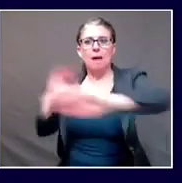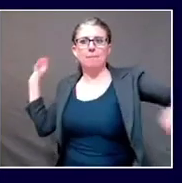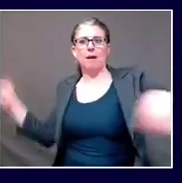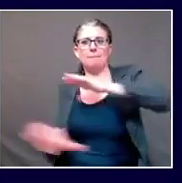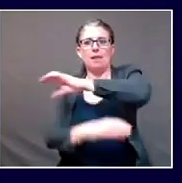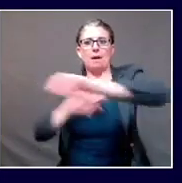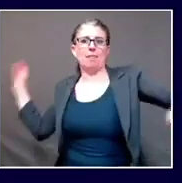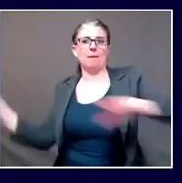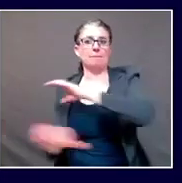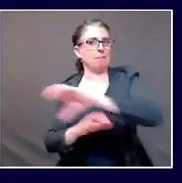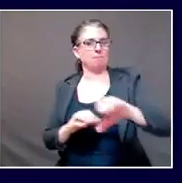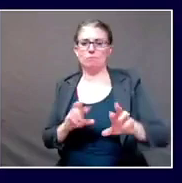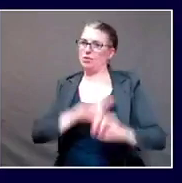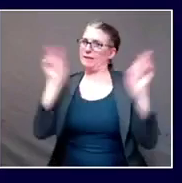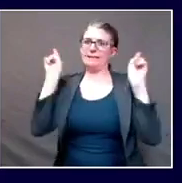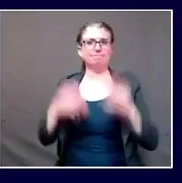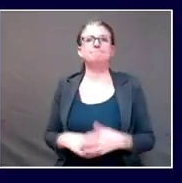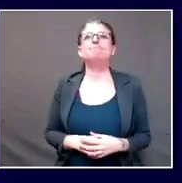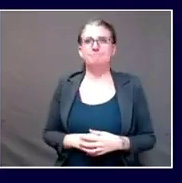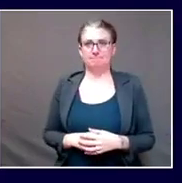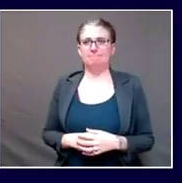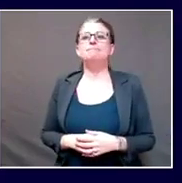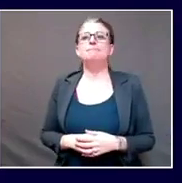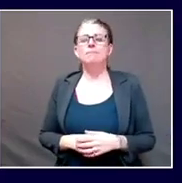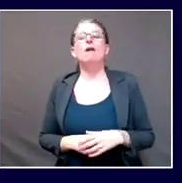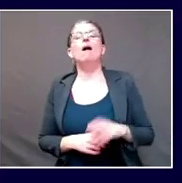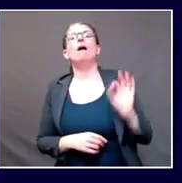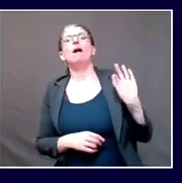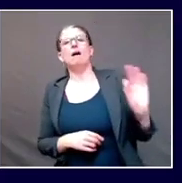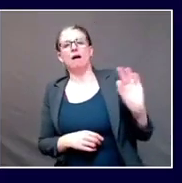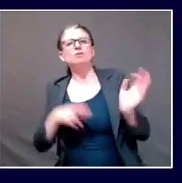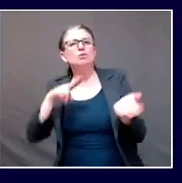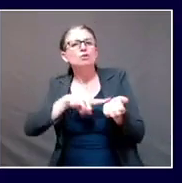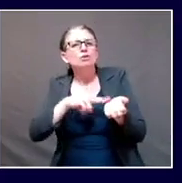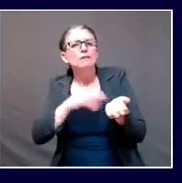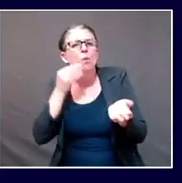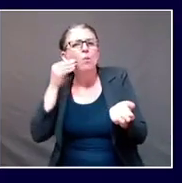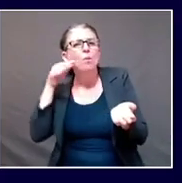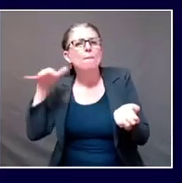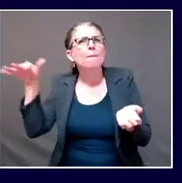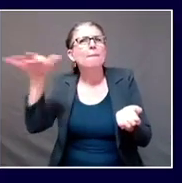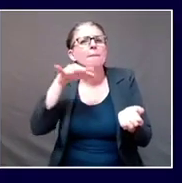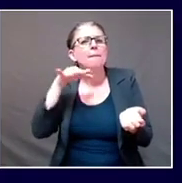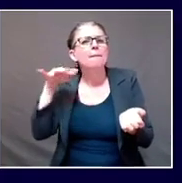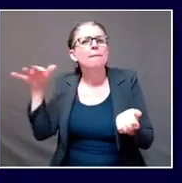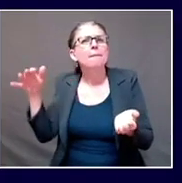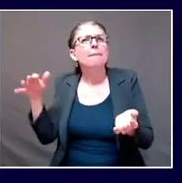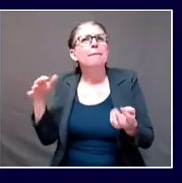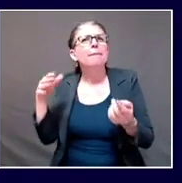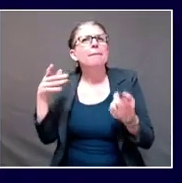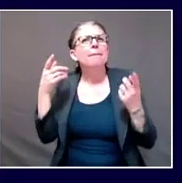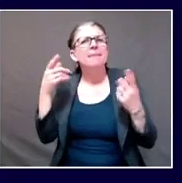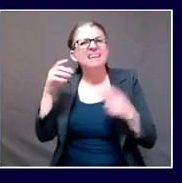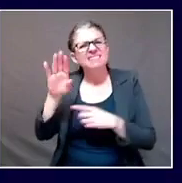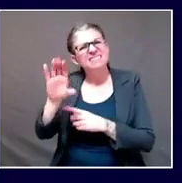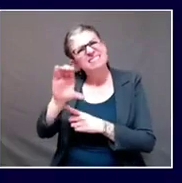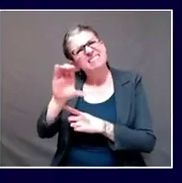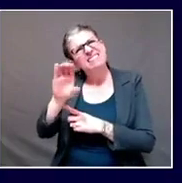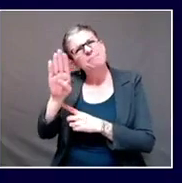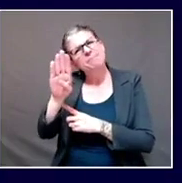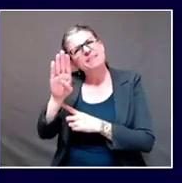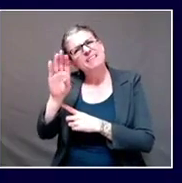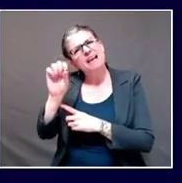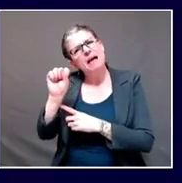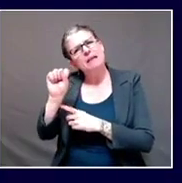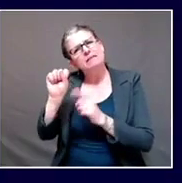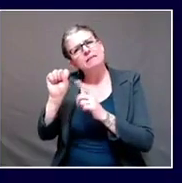administering the vaccines until December 21st. Is there a similar timeframe for Maine? Generally speaking,